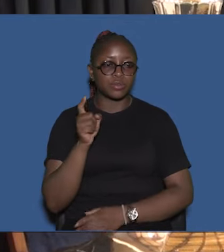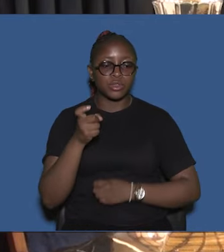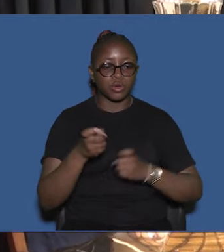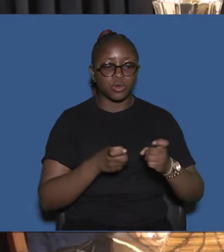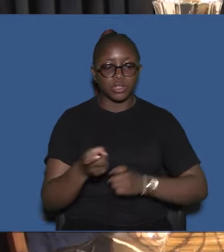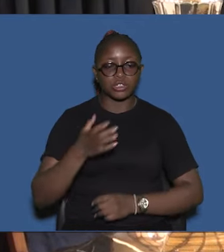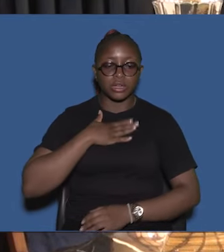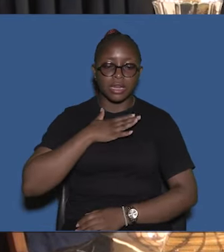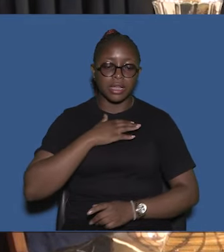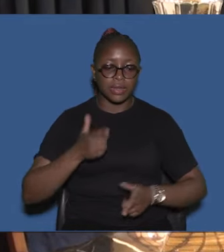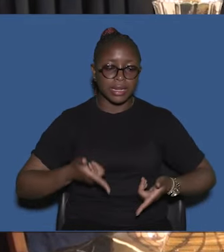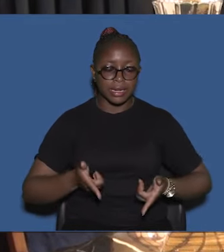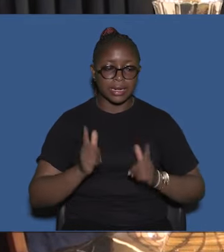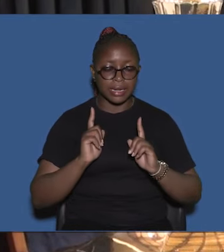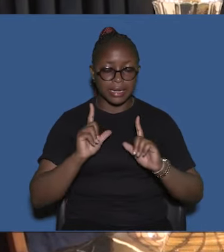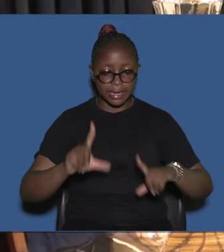many who do not know you